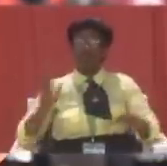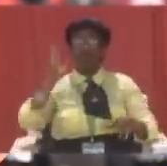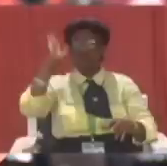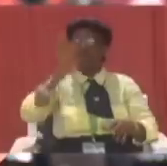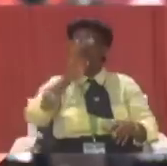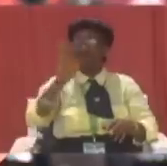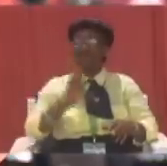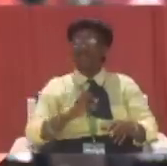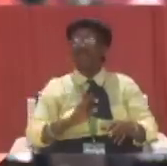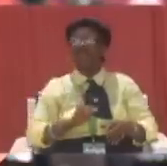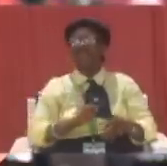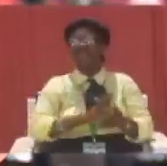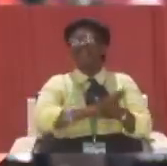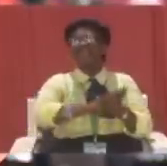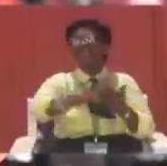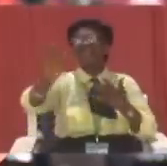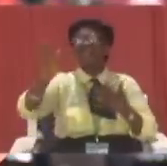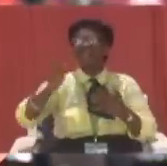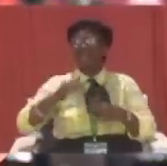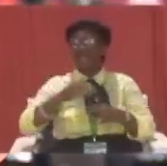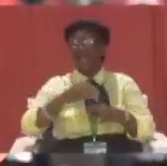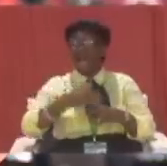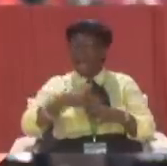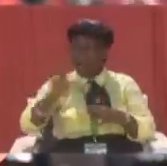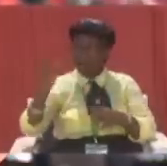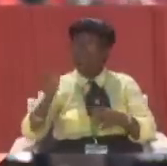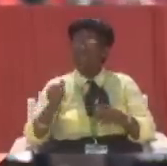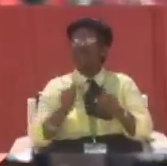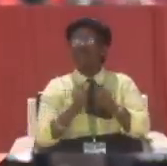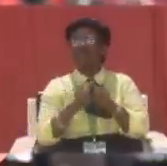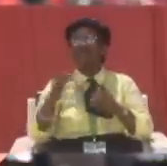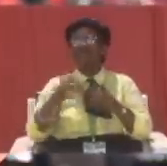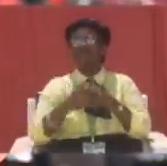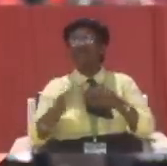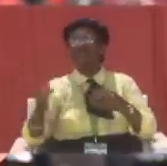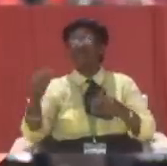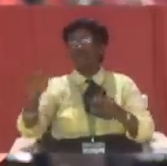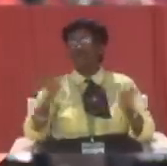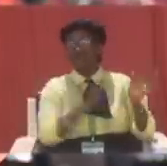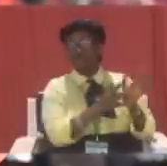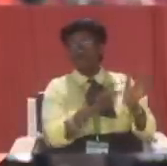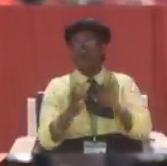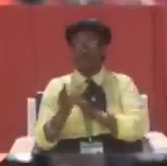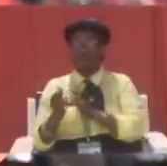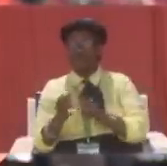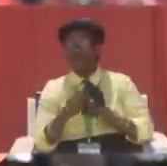And as for you children, if you are already old enough to understand what I'm saying,